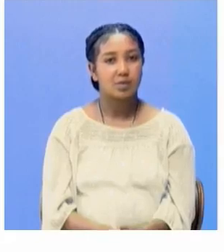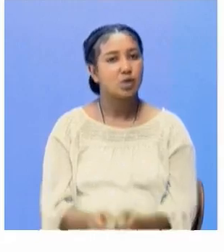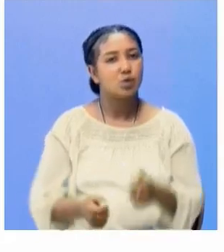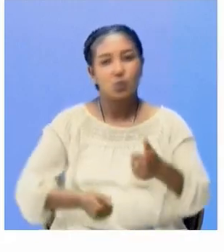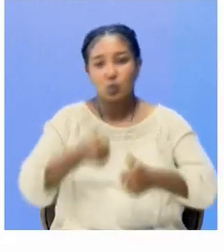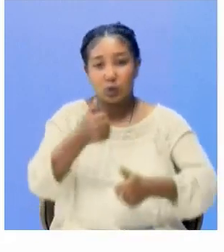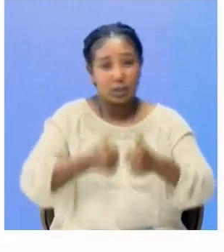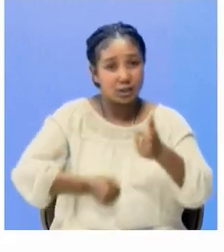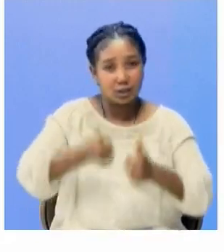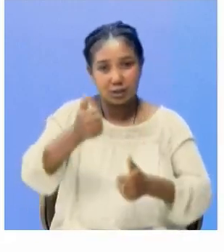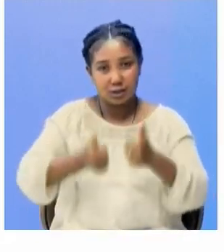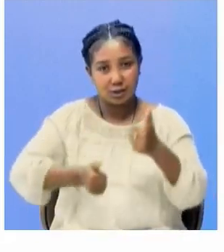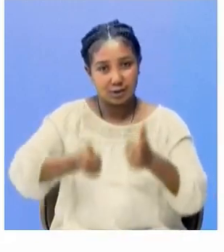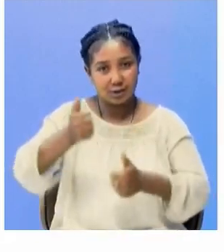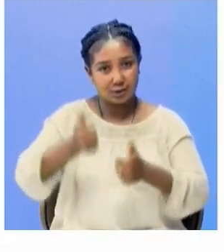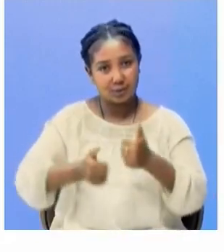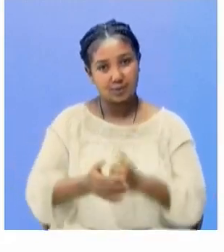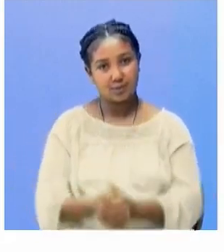Which?